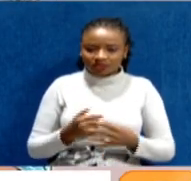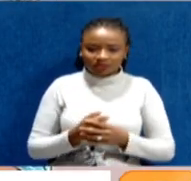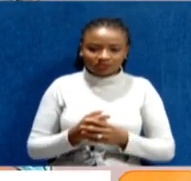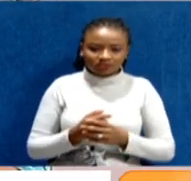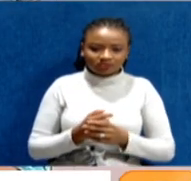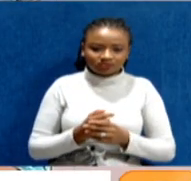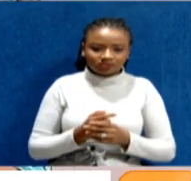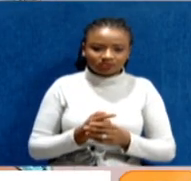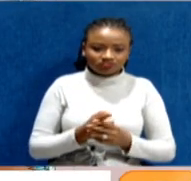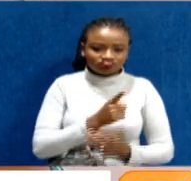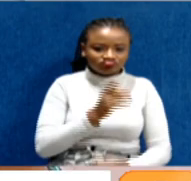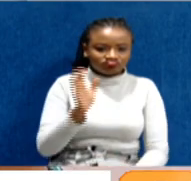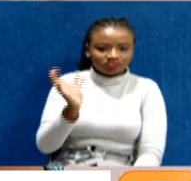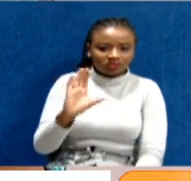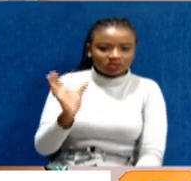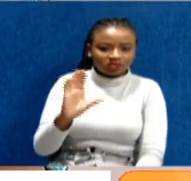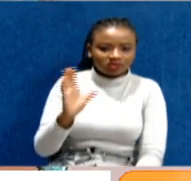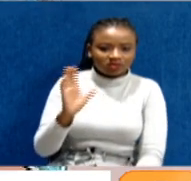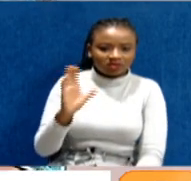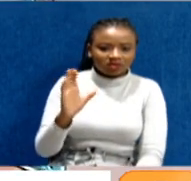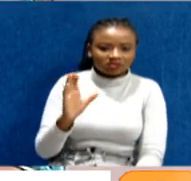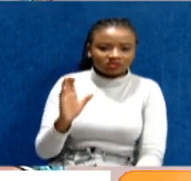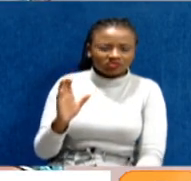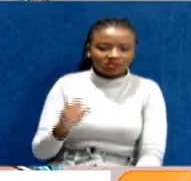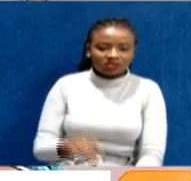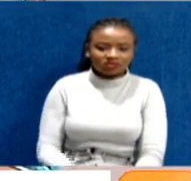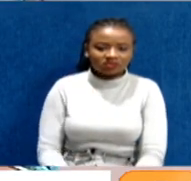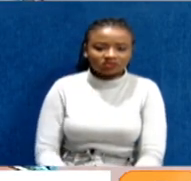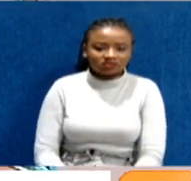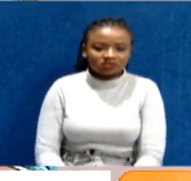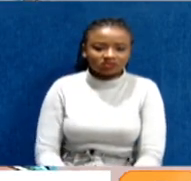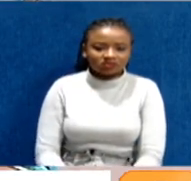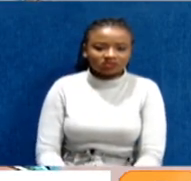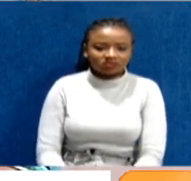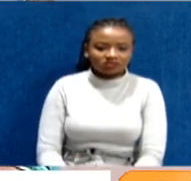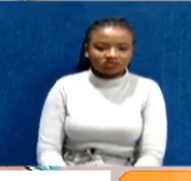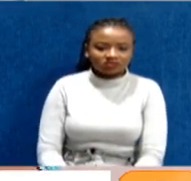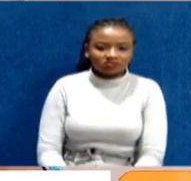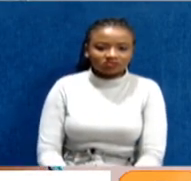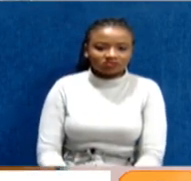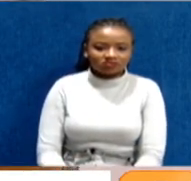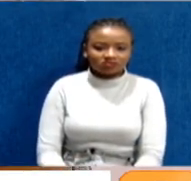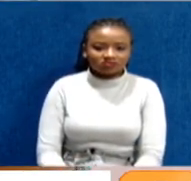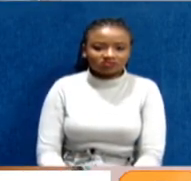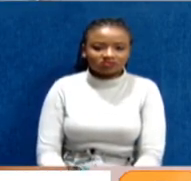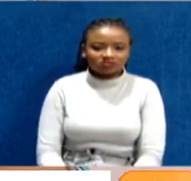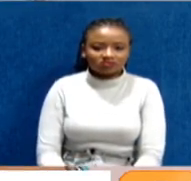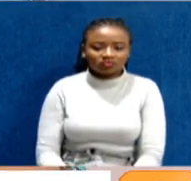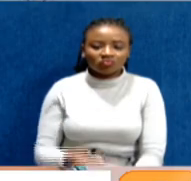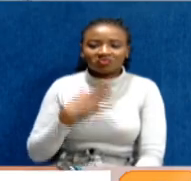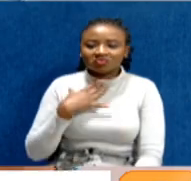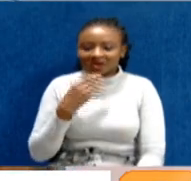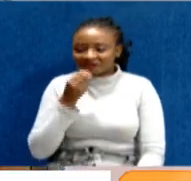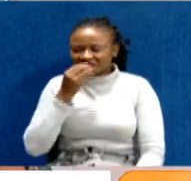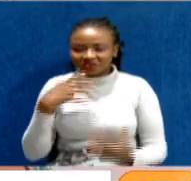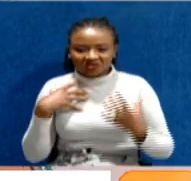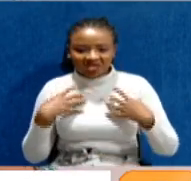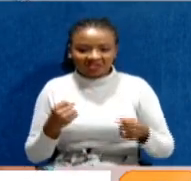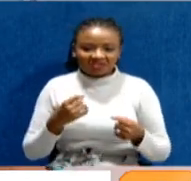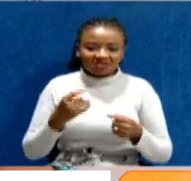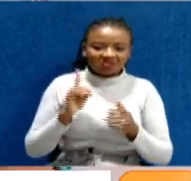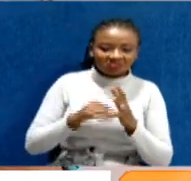consumers have become, or most of us have become more health conscious. Yeah. You know, we are looking for healthy food, we are looking for